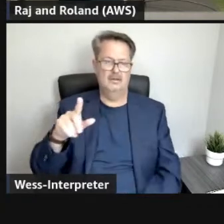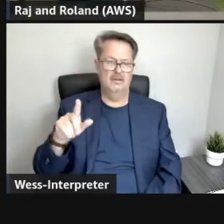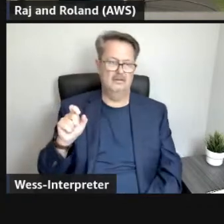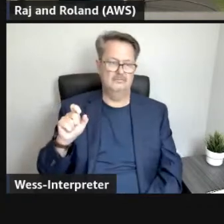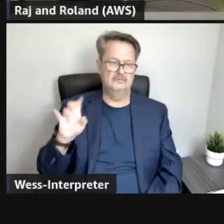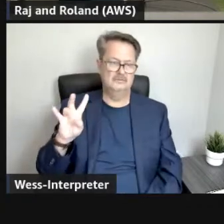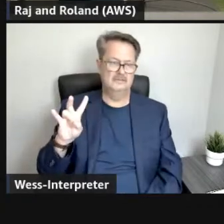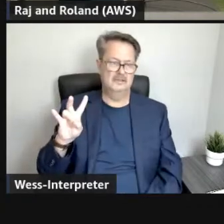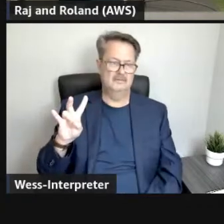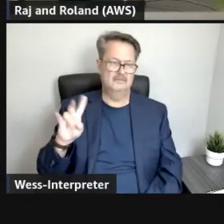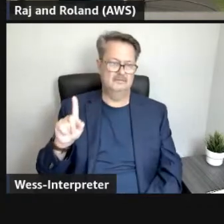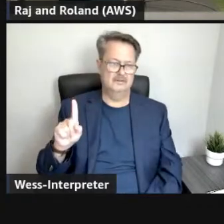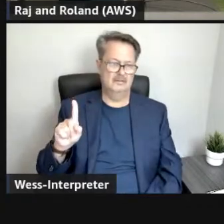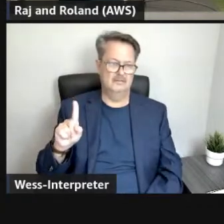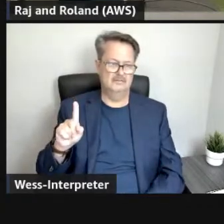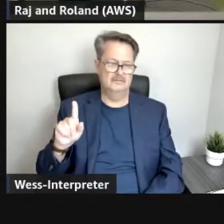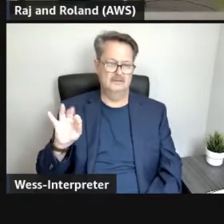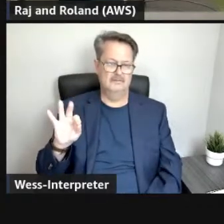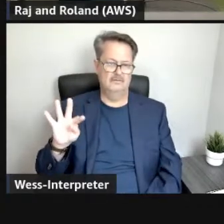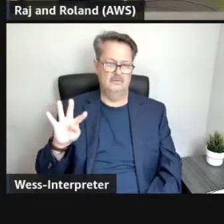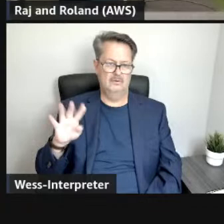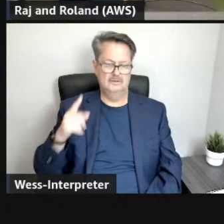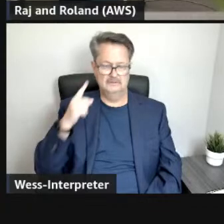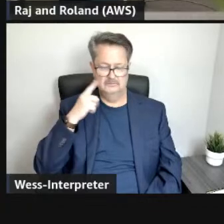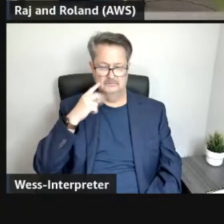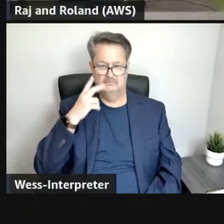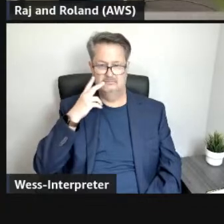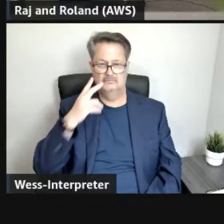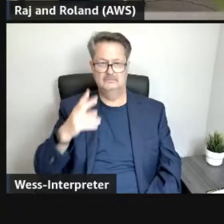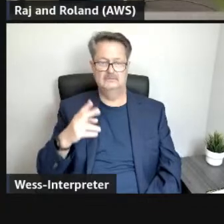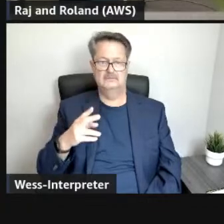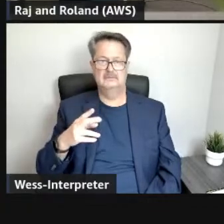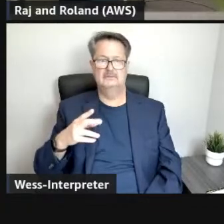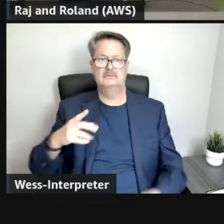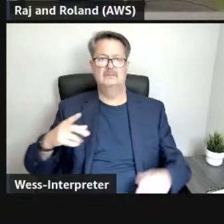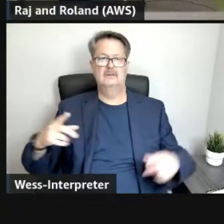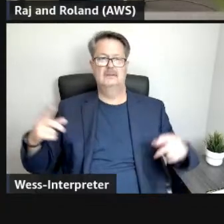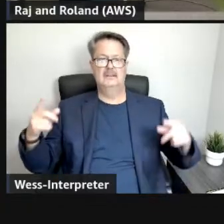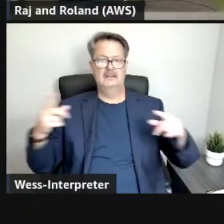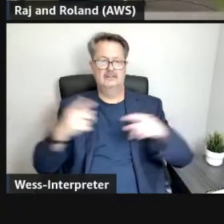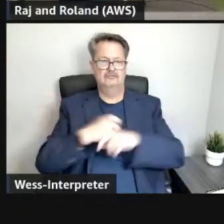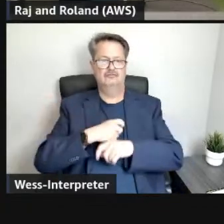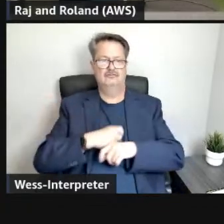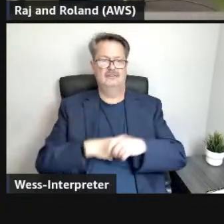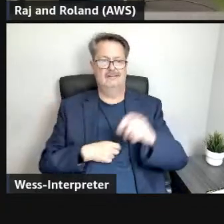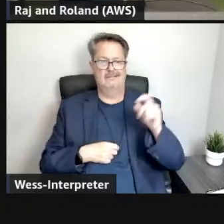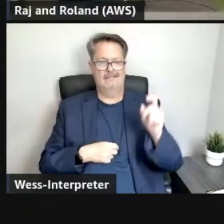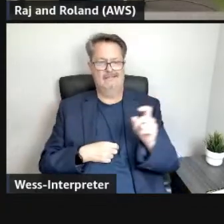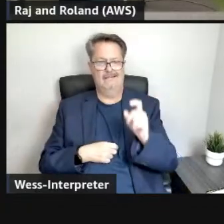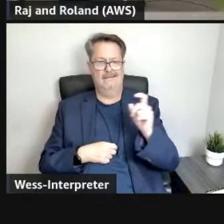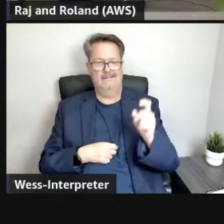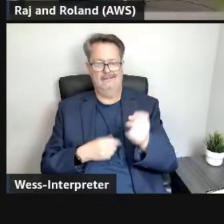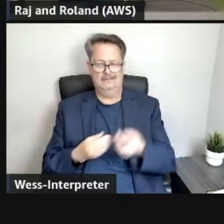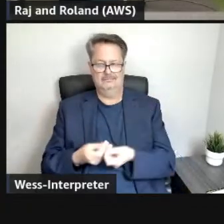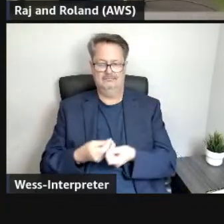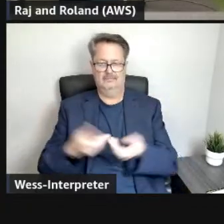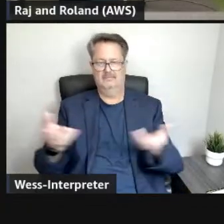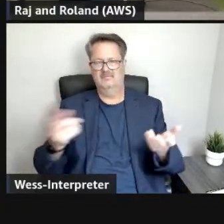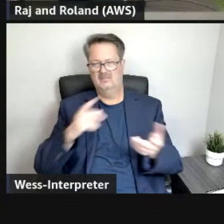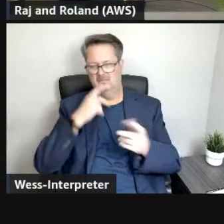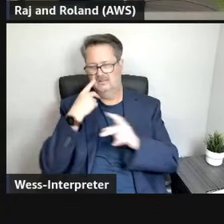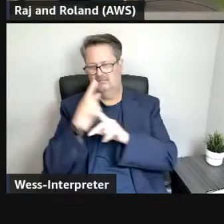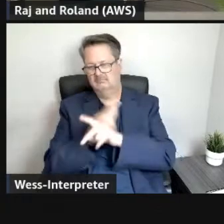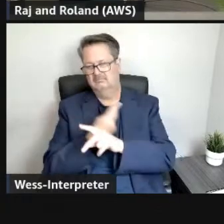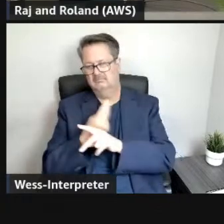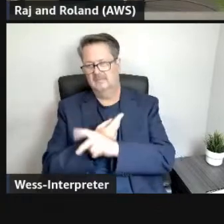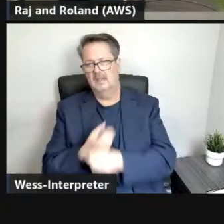$107.94. And you see here we have an Nginx deployment that really is calculating how much memory